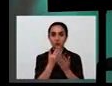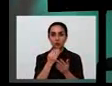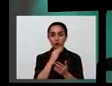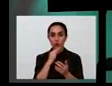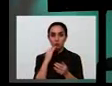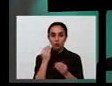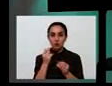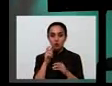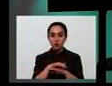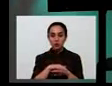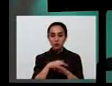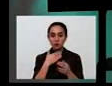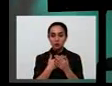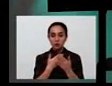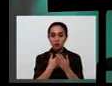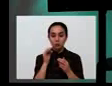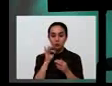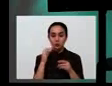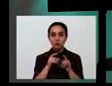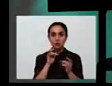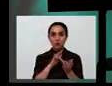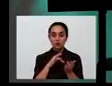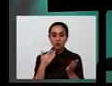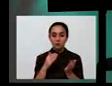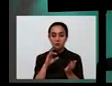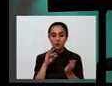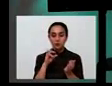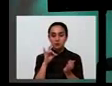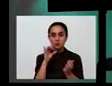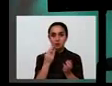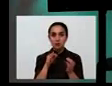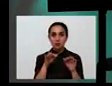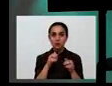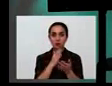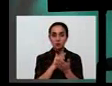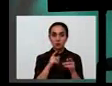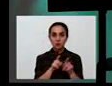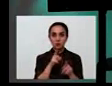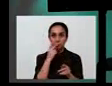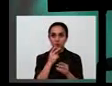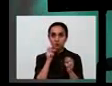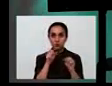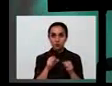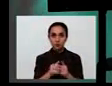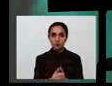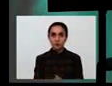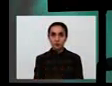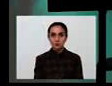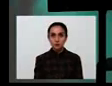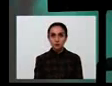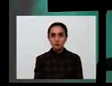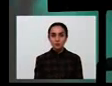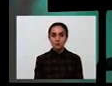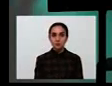ko'plab xalqaro masalalar bo'yicha neytral pozitsiyani egallab turganligini, demak, kuzatishimiz mumkin ekan